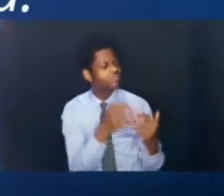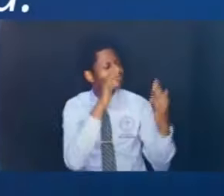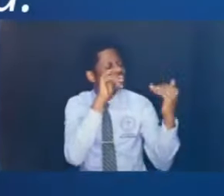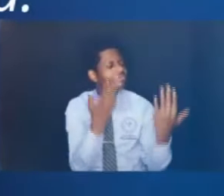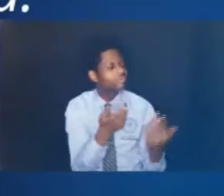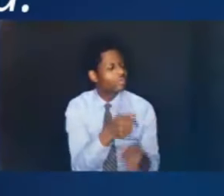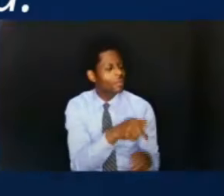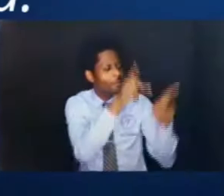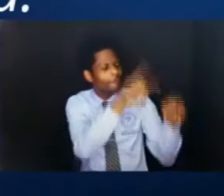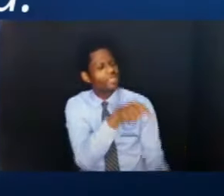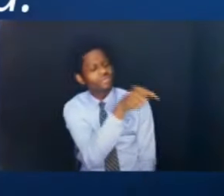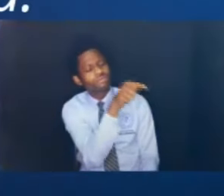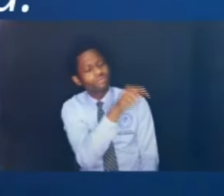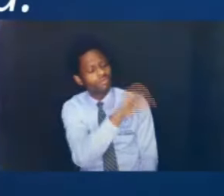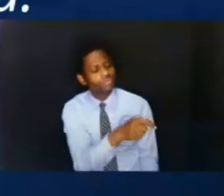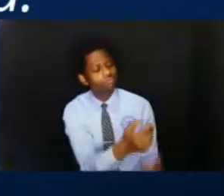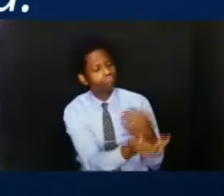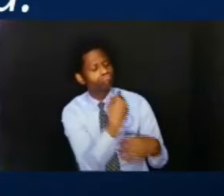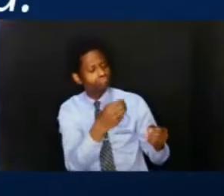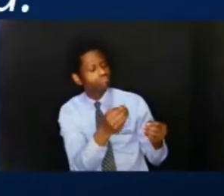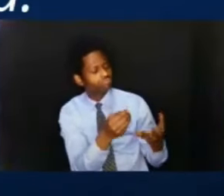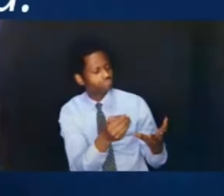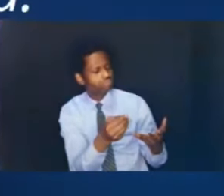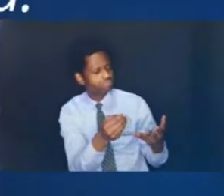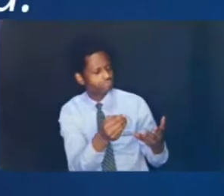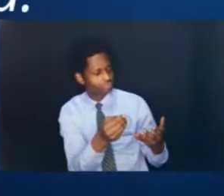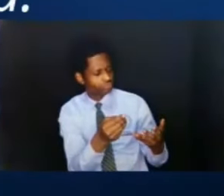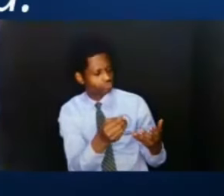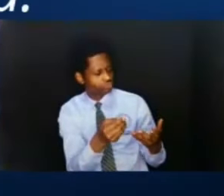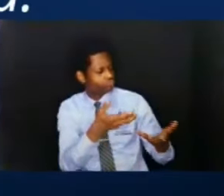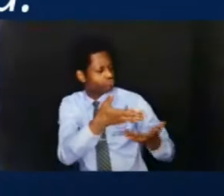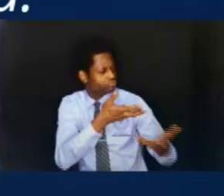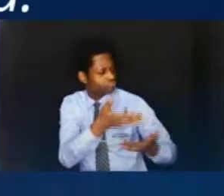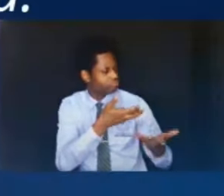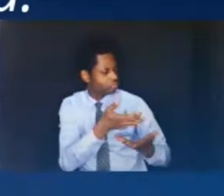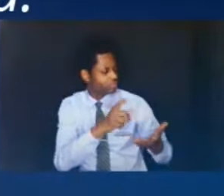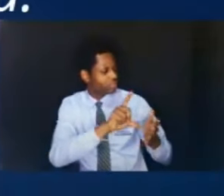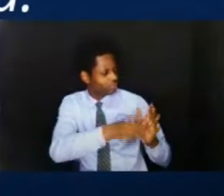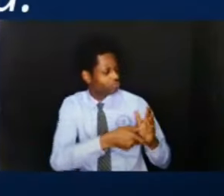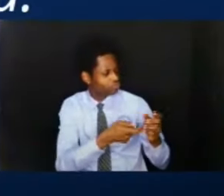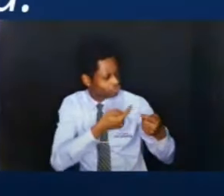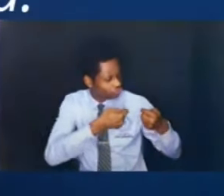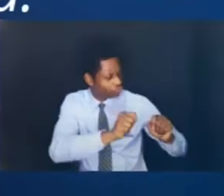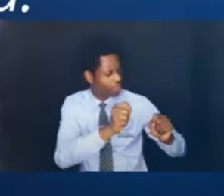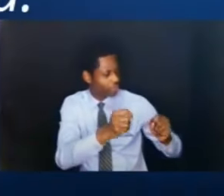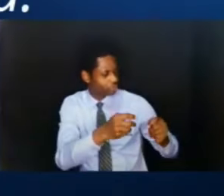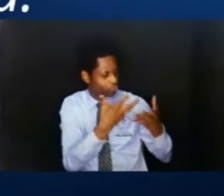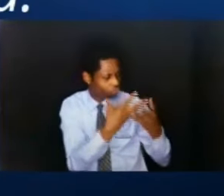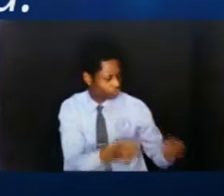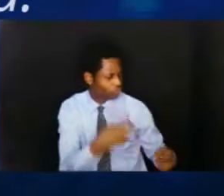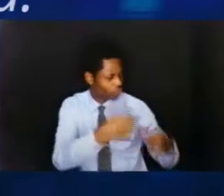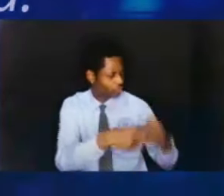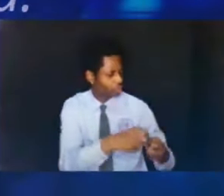some reconciliation or some restitution. Enti no credie pa ye di no ewo adwensa kiremu no